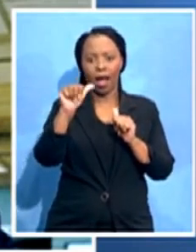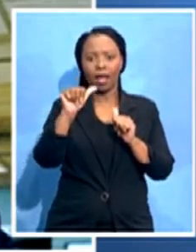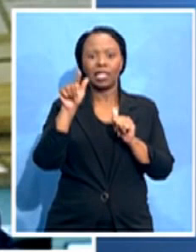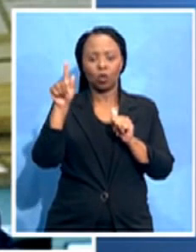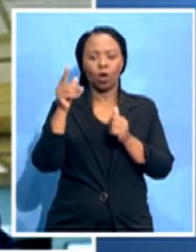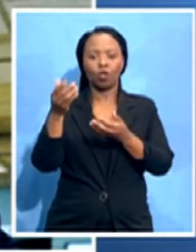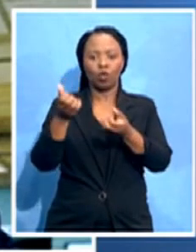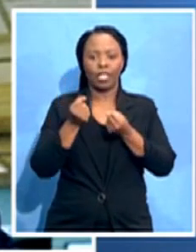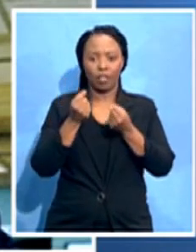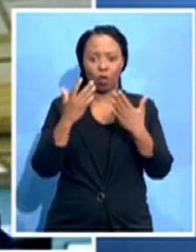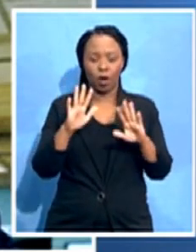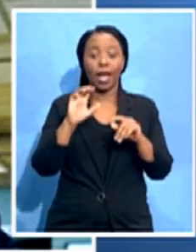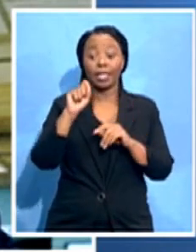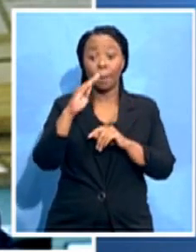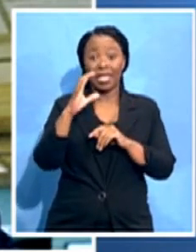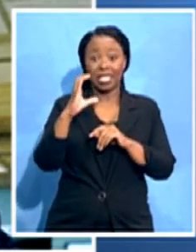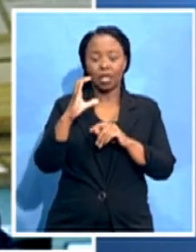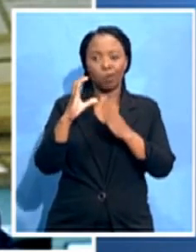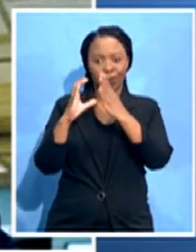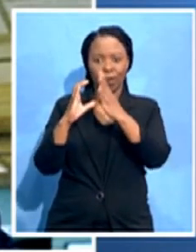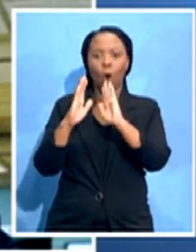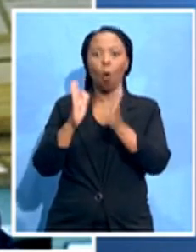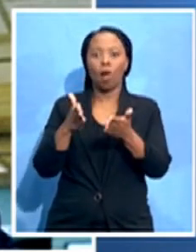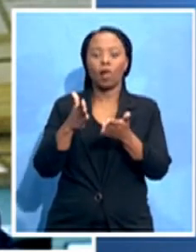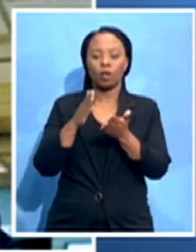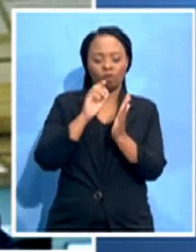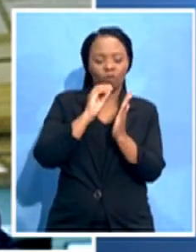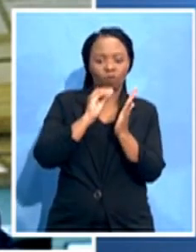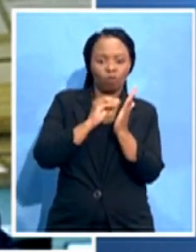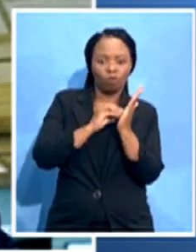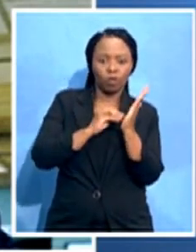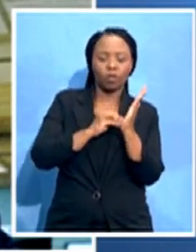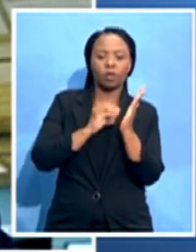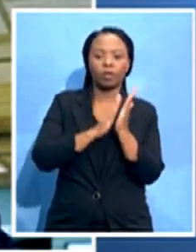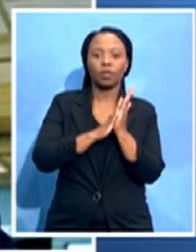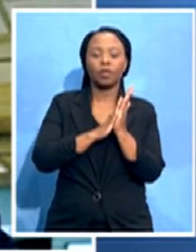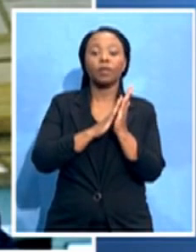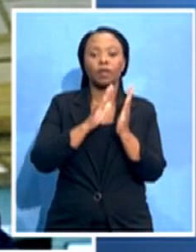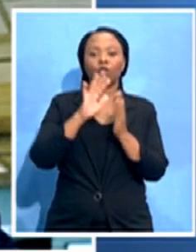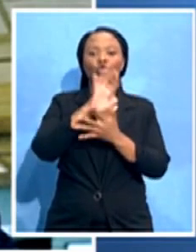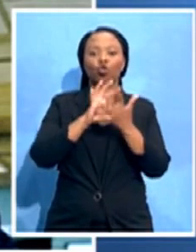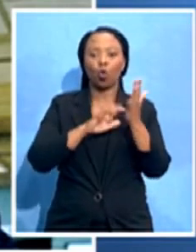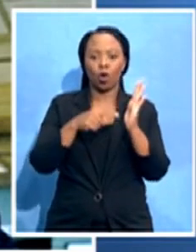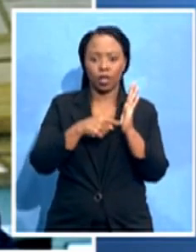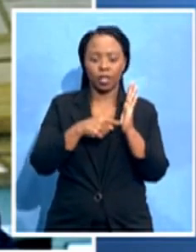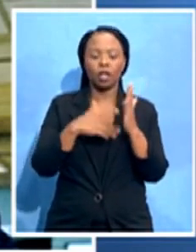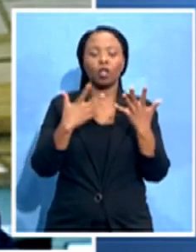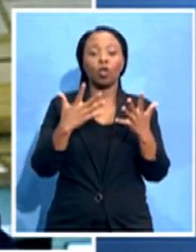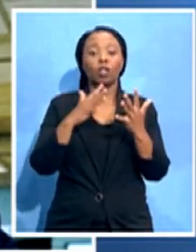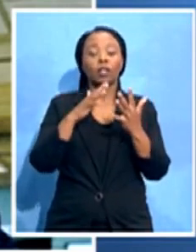to document the story. And from there, the reports from Zimbabwe is that it will